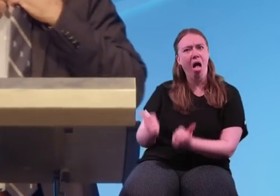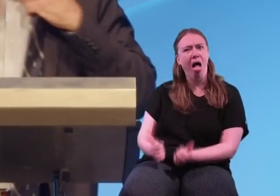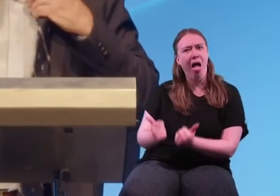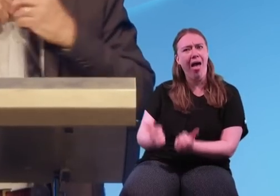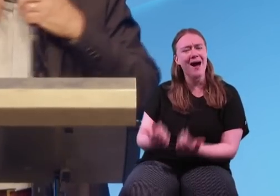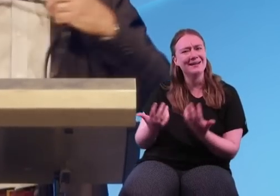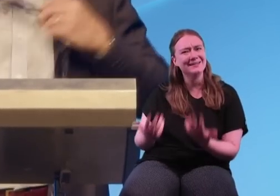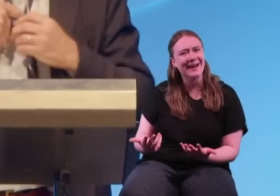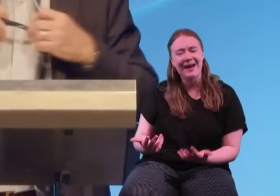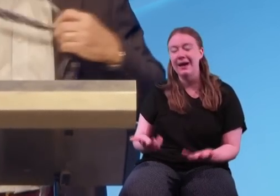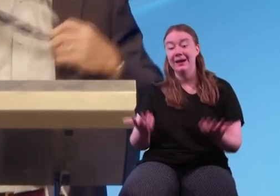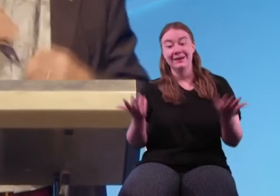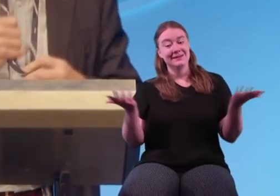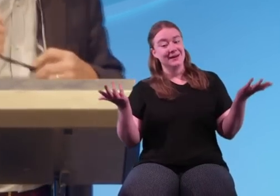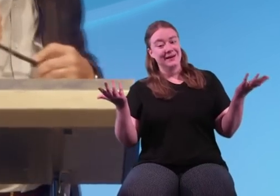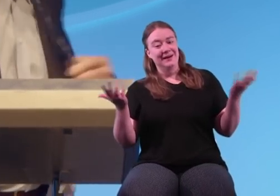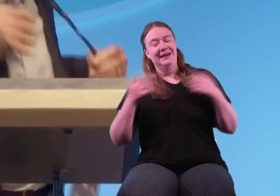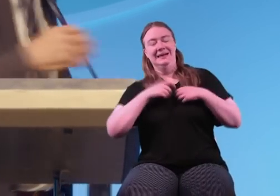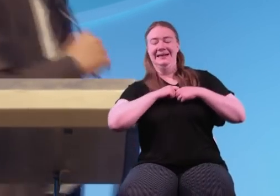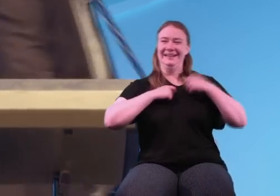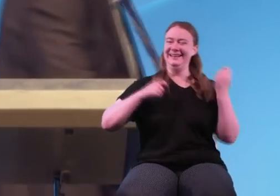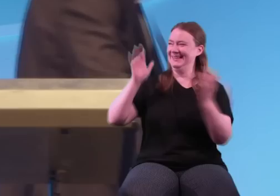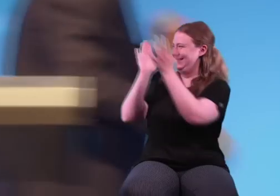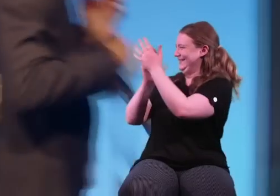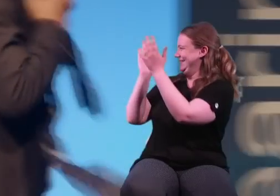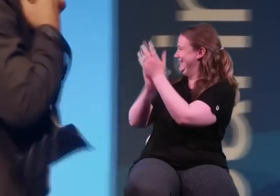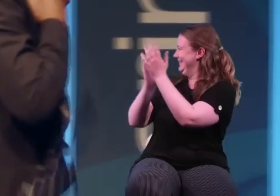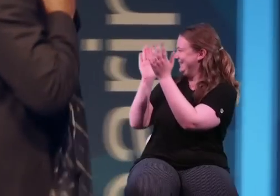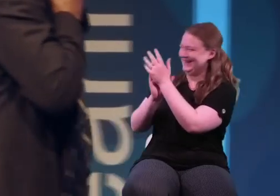So, to whoever you are,